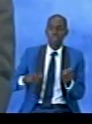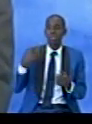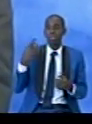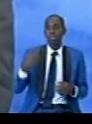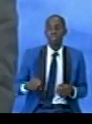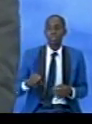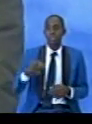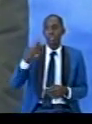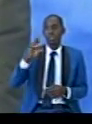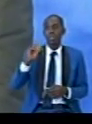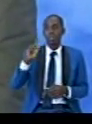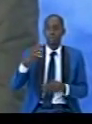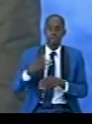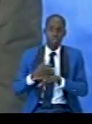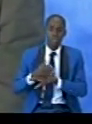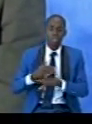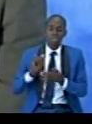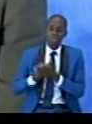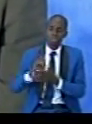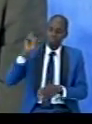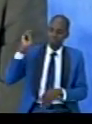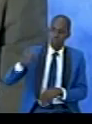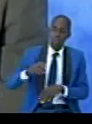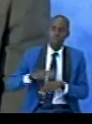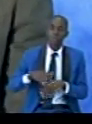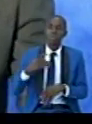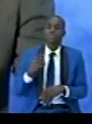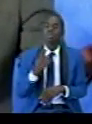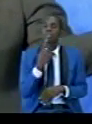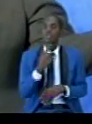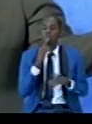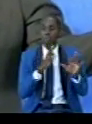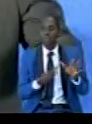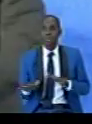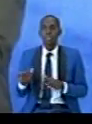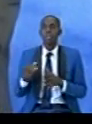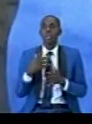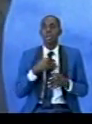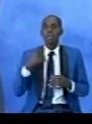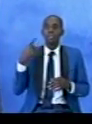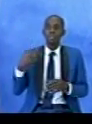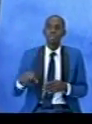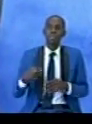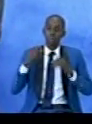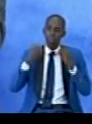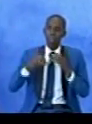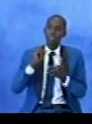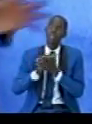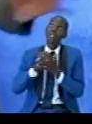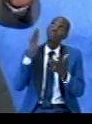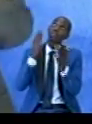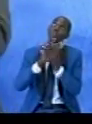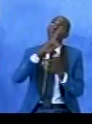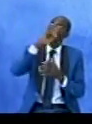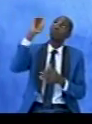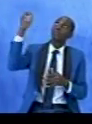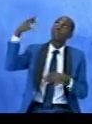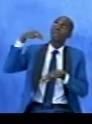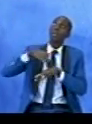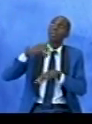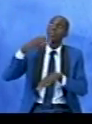word that stopped the sun at the time of Joshua, that I have, and the word that destroyed